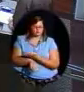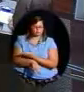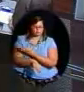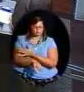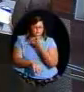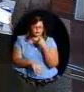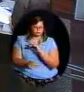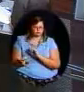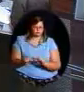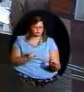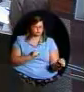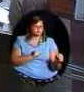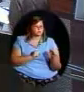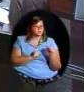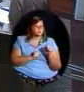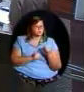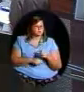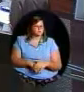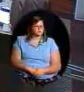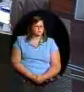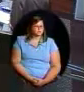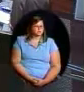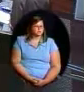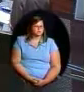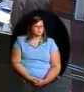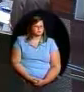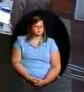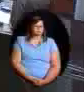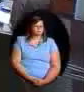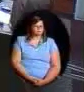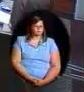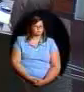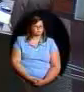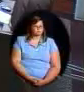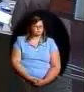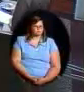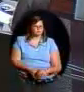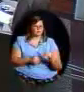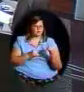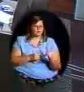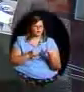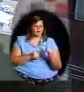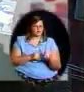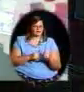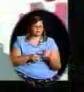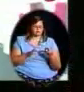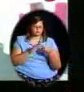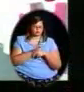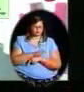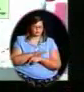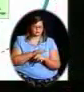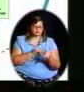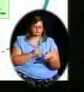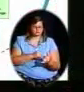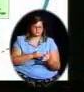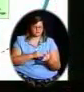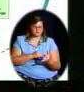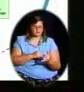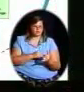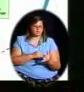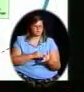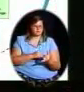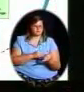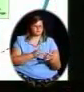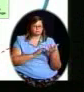strategic continuous improvement plan process. And we're going to just take that a little bit further this evening. At that